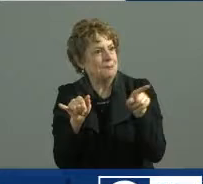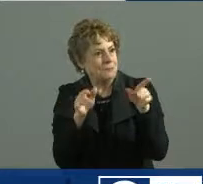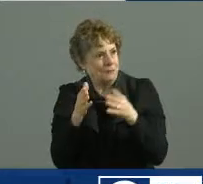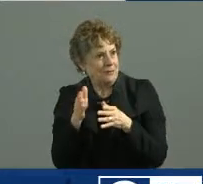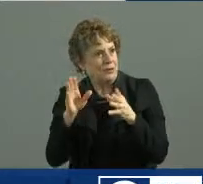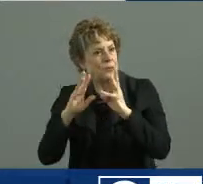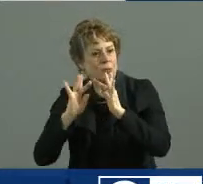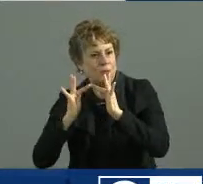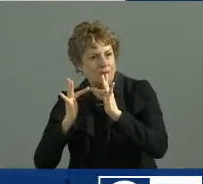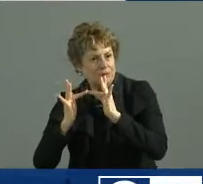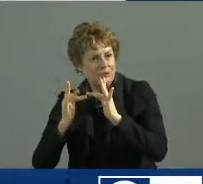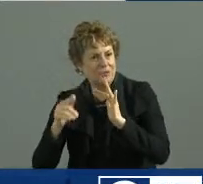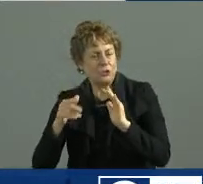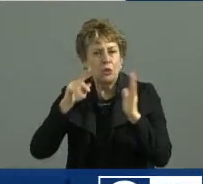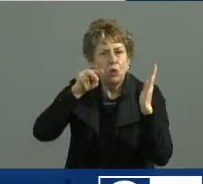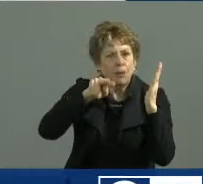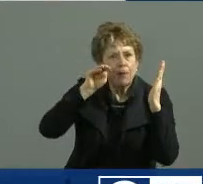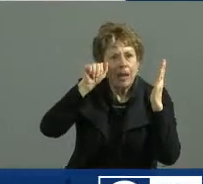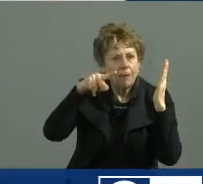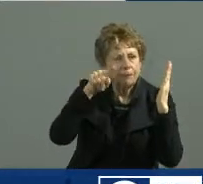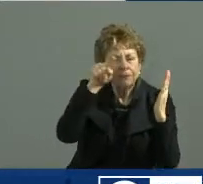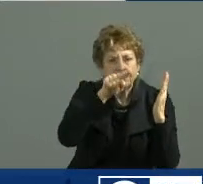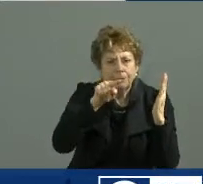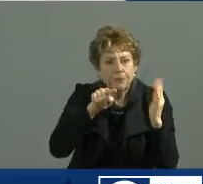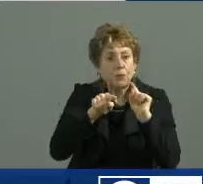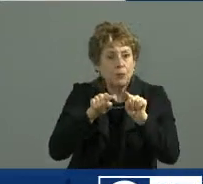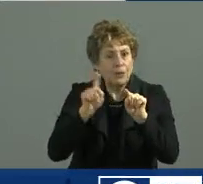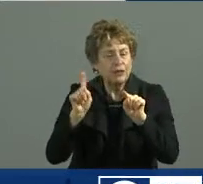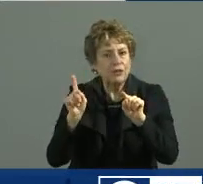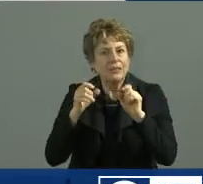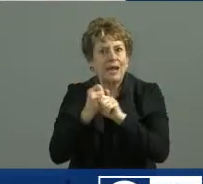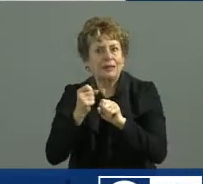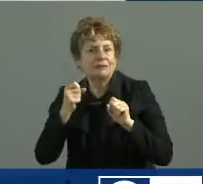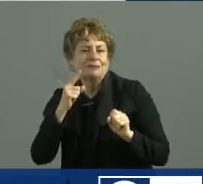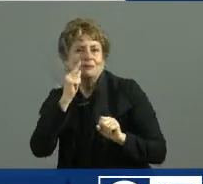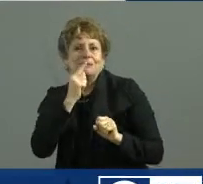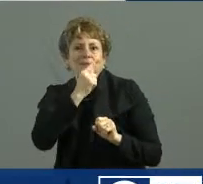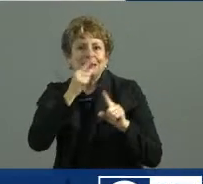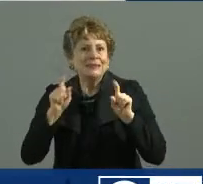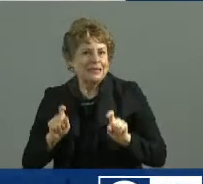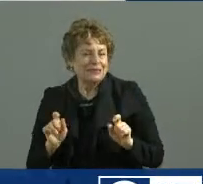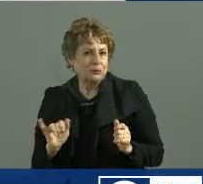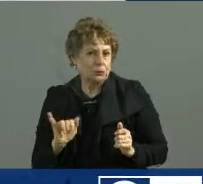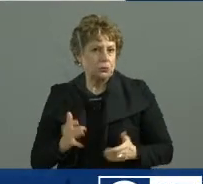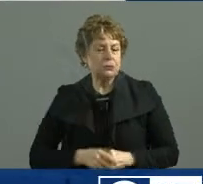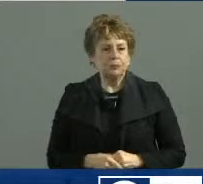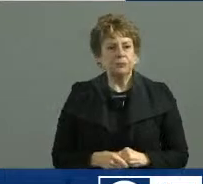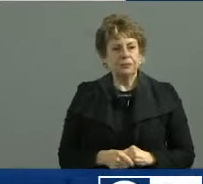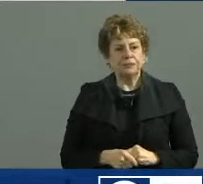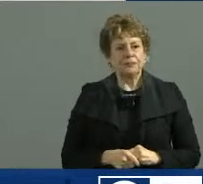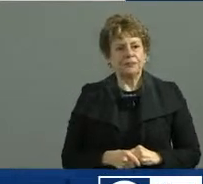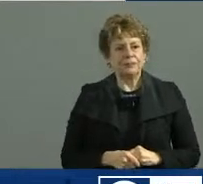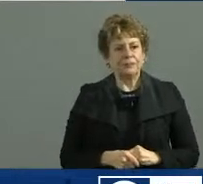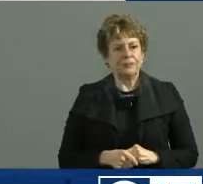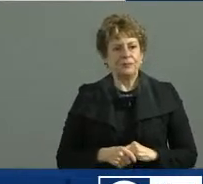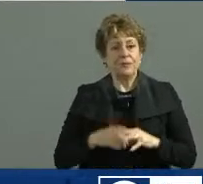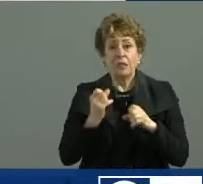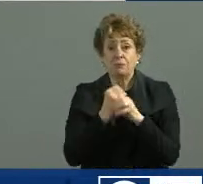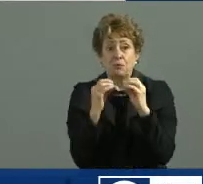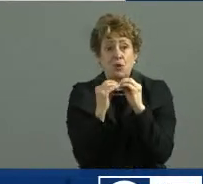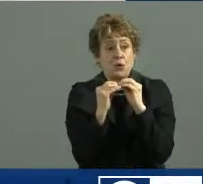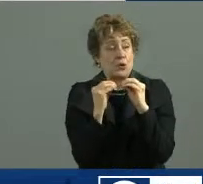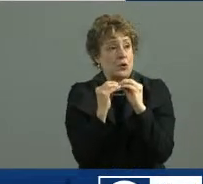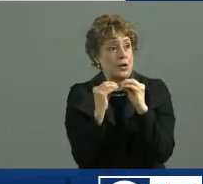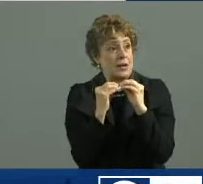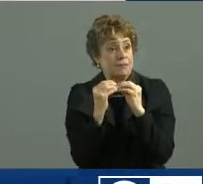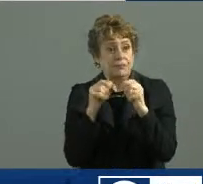based around specific locations. And as more and more sites get added to that, that will make that much more easy to navigate.